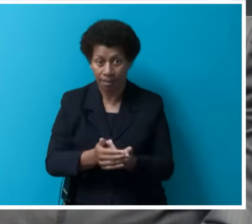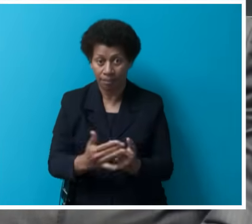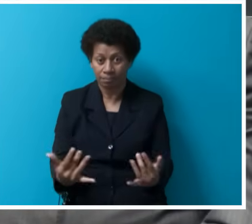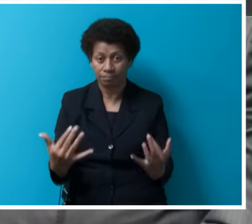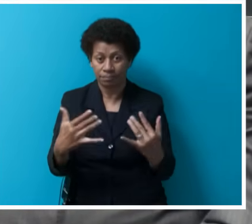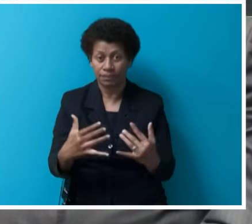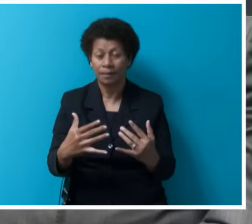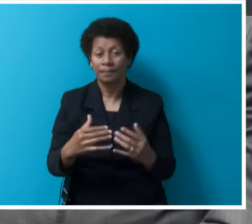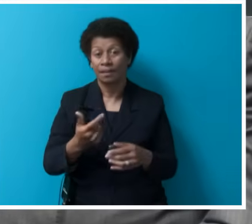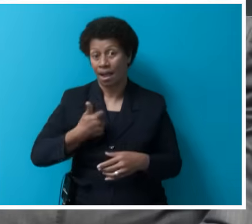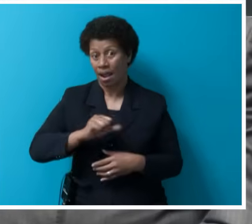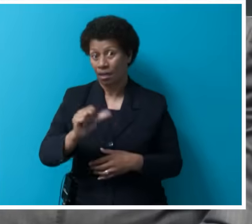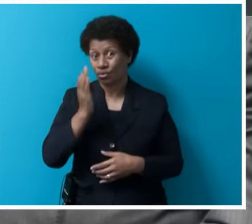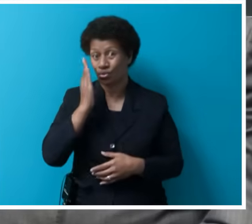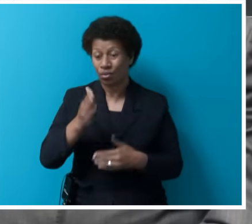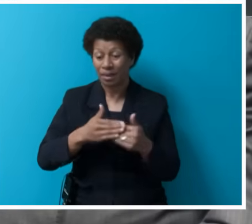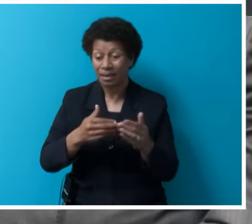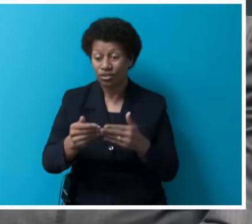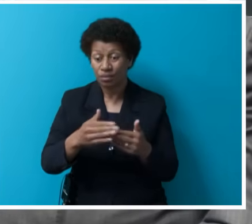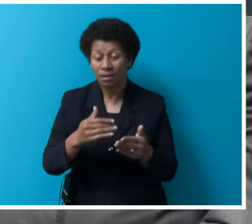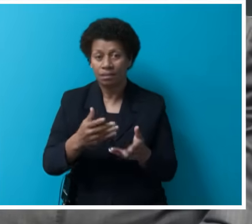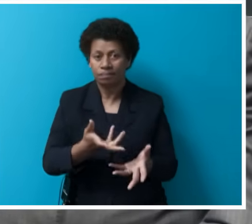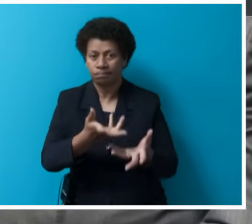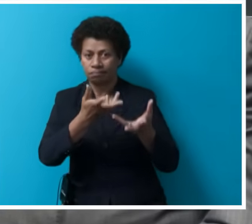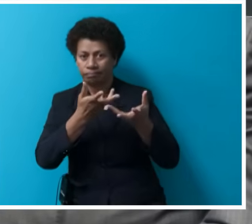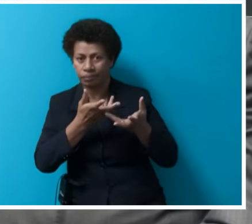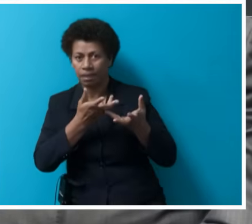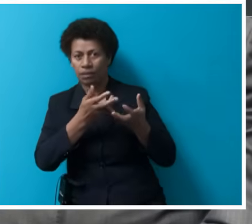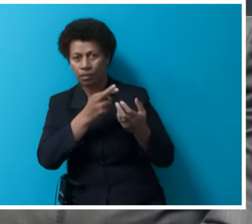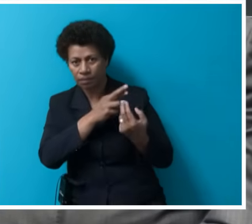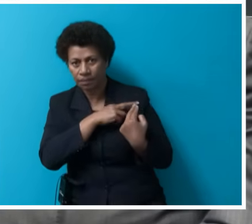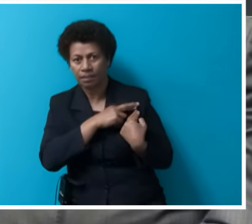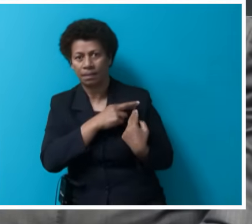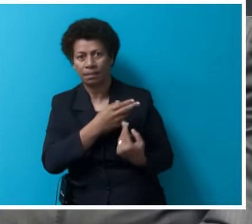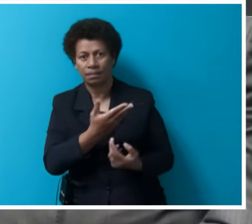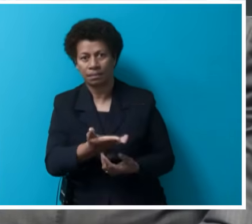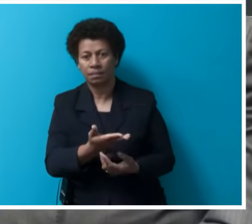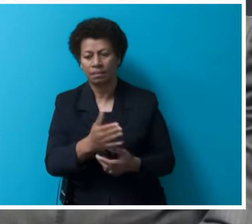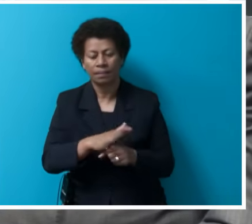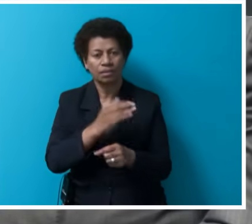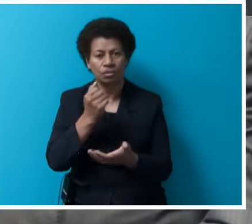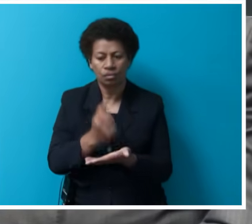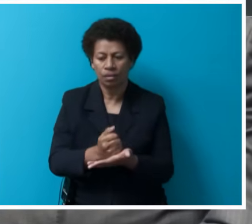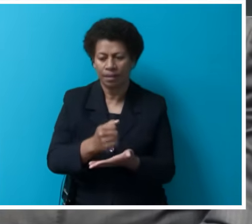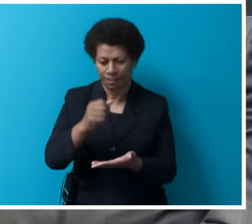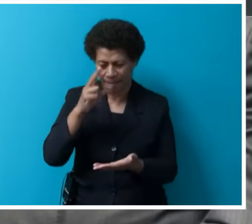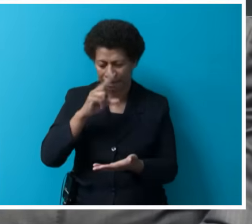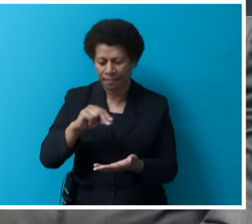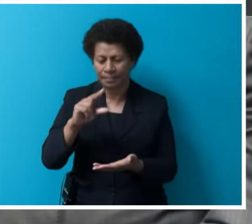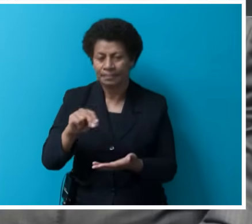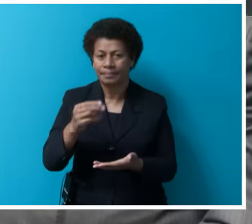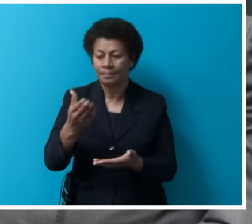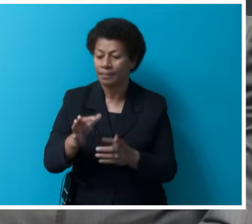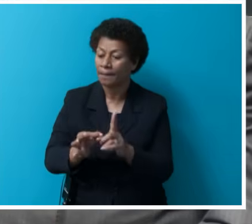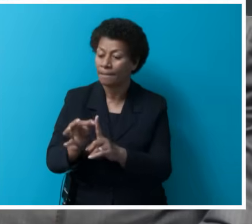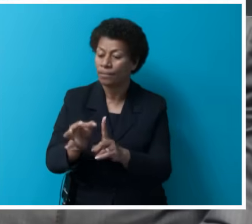ensure that they are able to improve the infrastructure, build additional classrooms. And as I said earlier in this Parliament, we